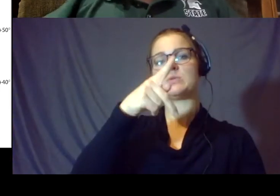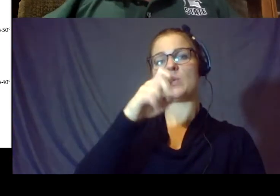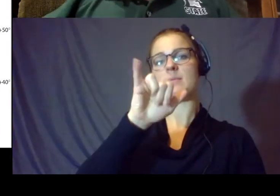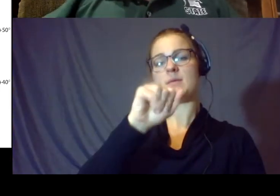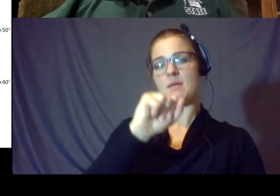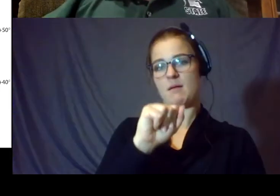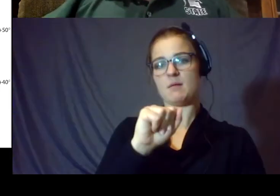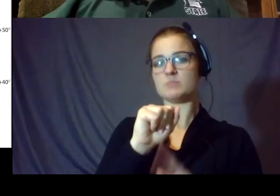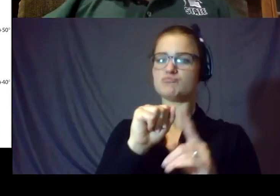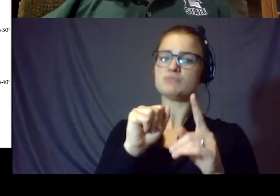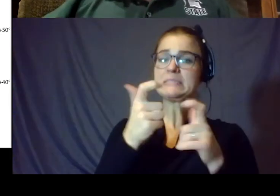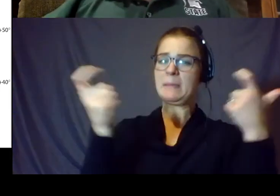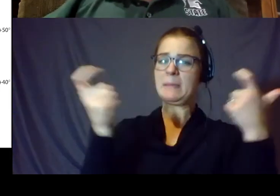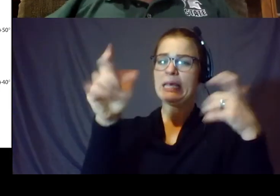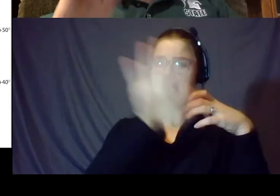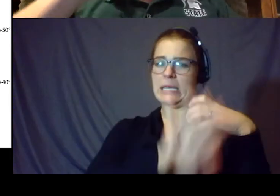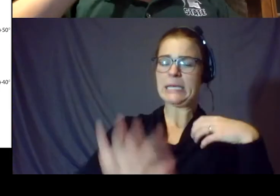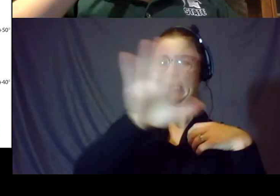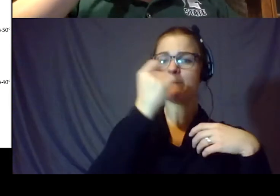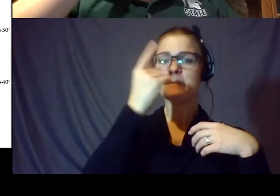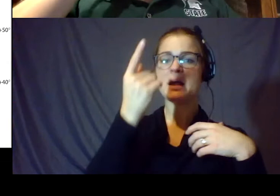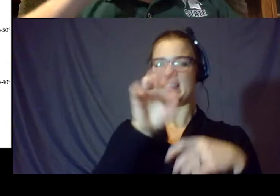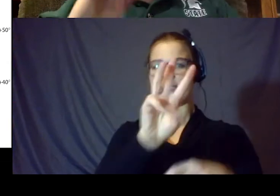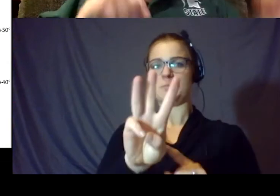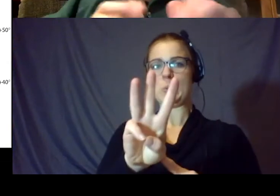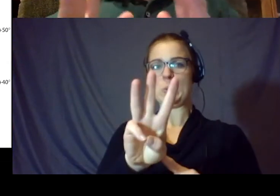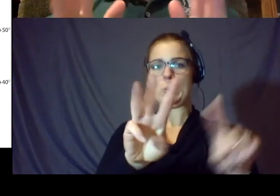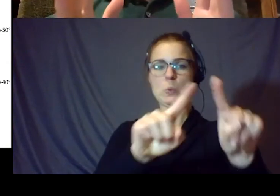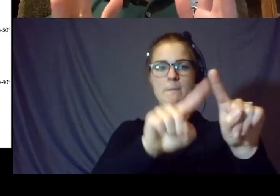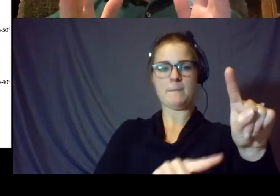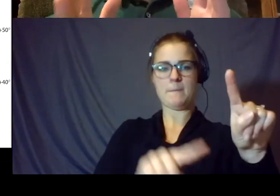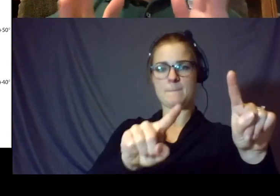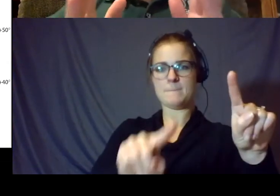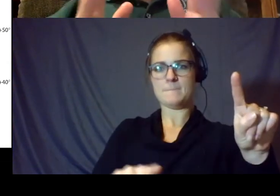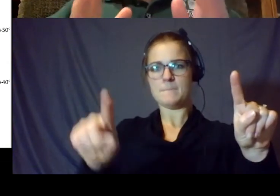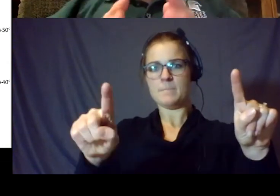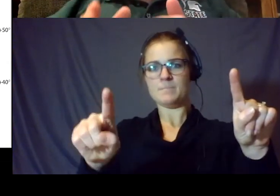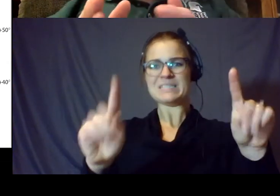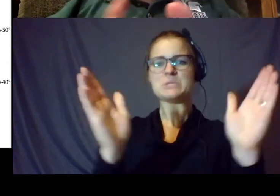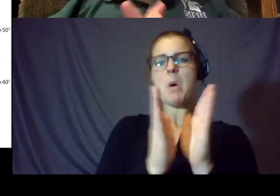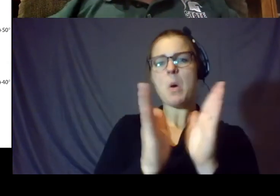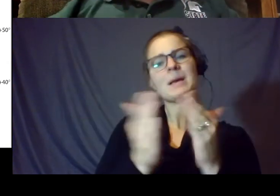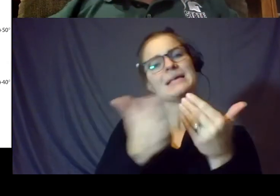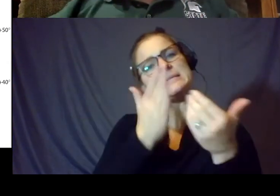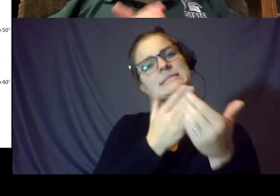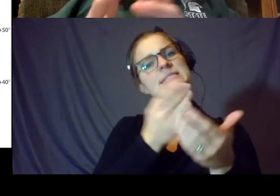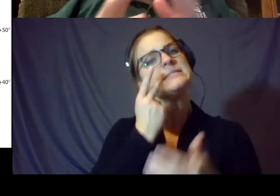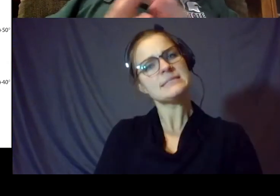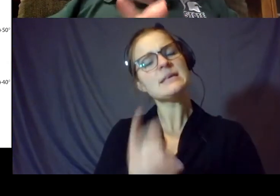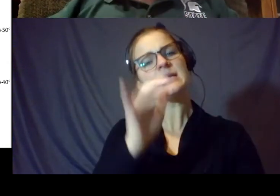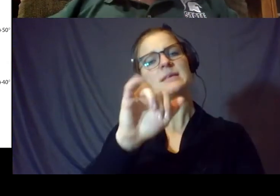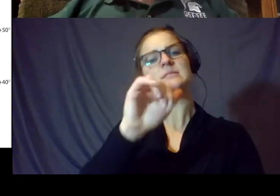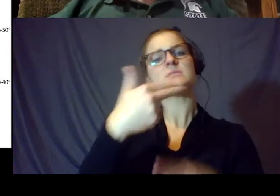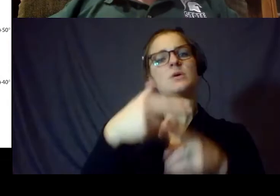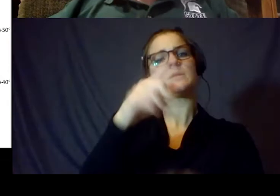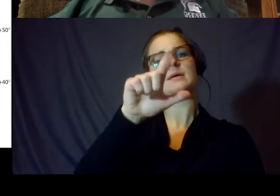area, but the W, this bright W, is small. And that makes it pretty easy to see. This is a landmark constellation, those stars